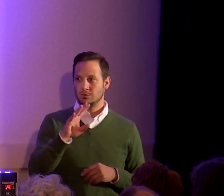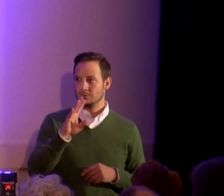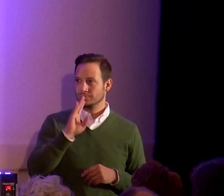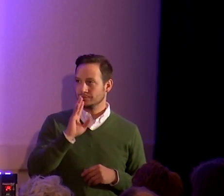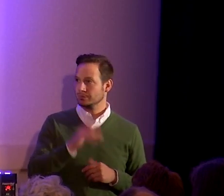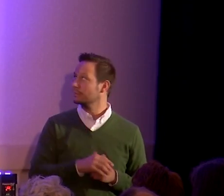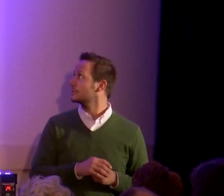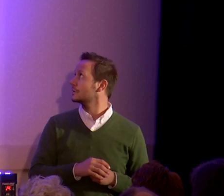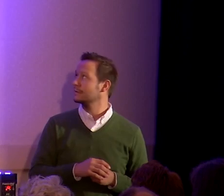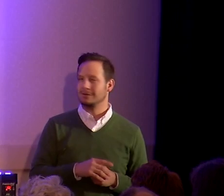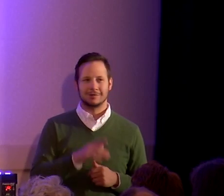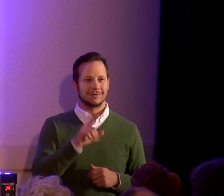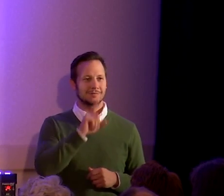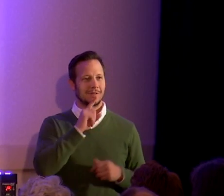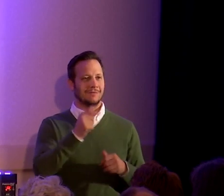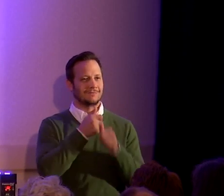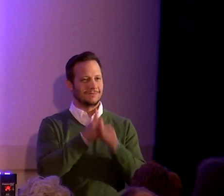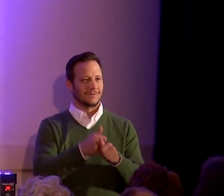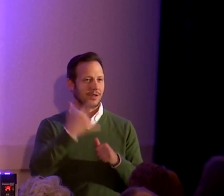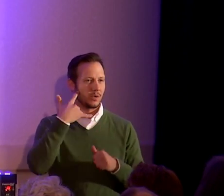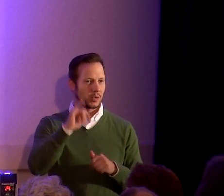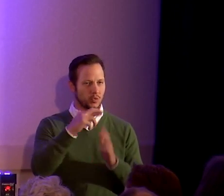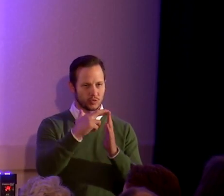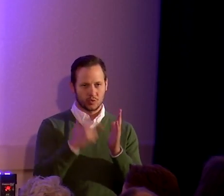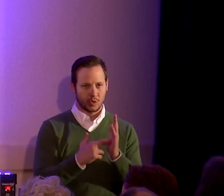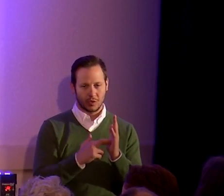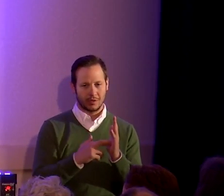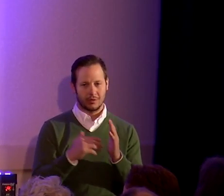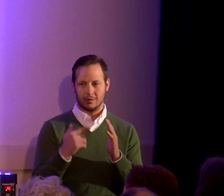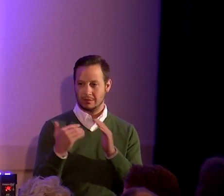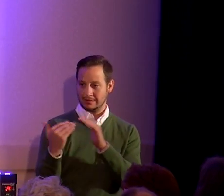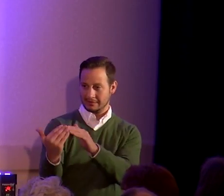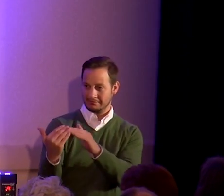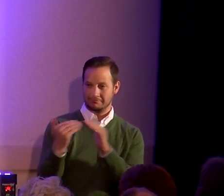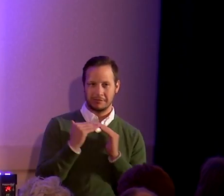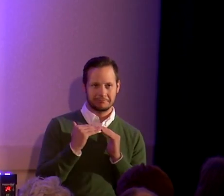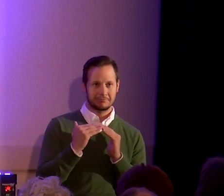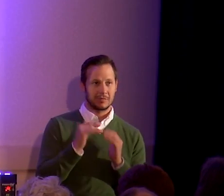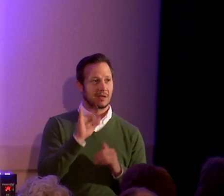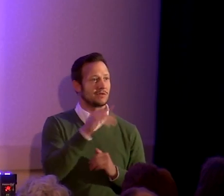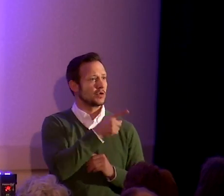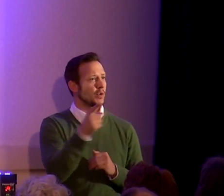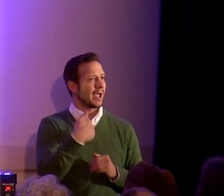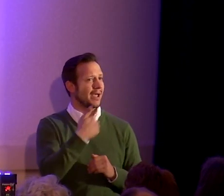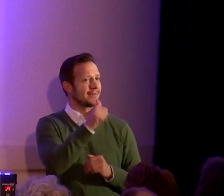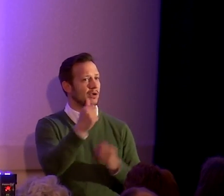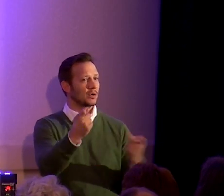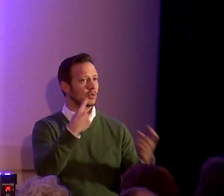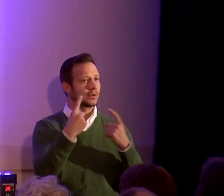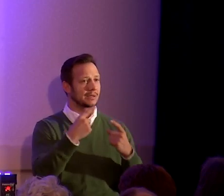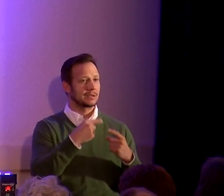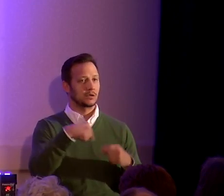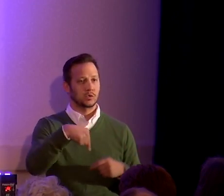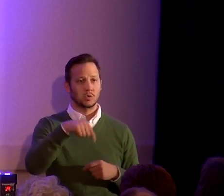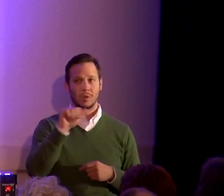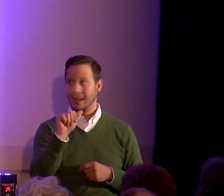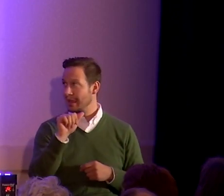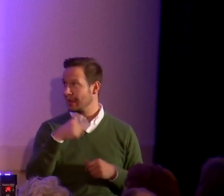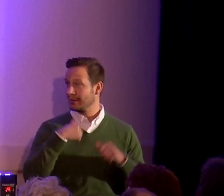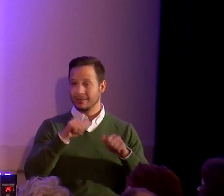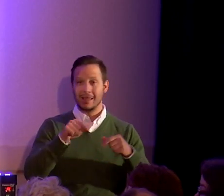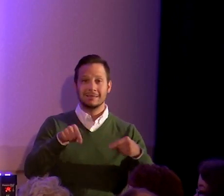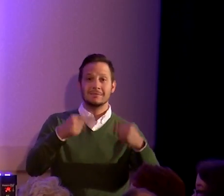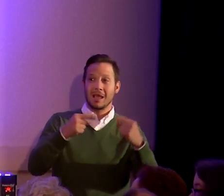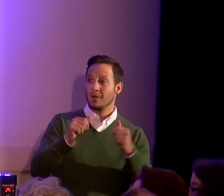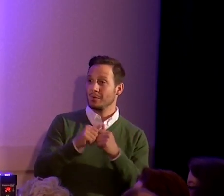way you want to be treated. It's the golden rule. It's pretty simple. And, if anyone has any questions or anything, I love doing question and answer. We could debate with